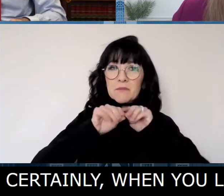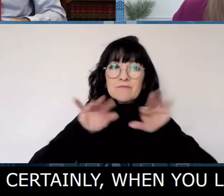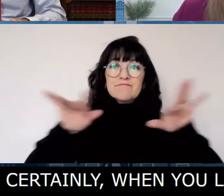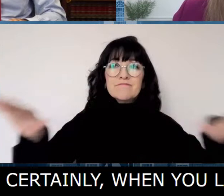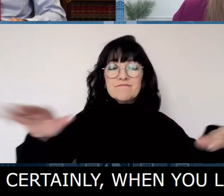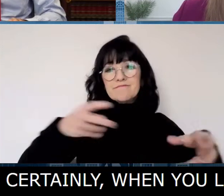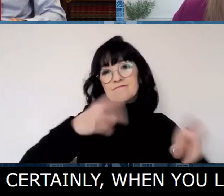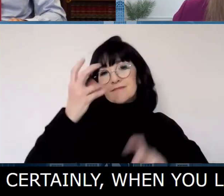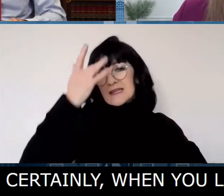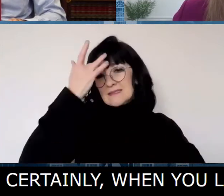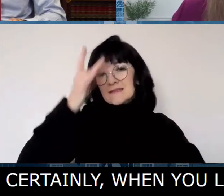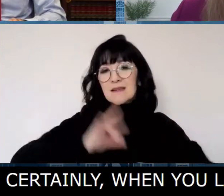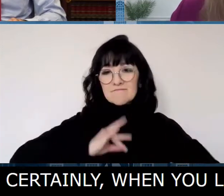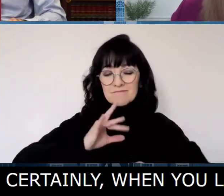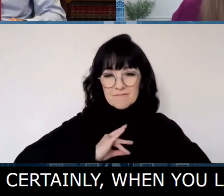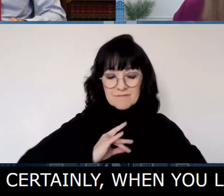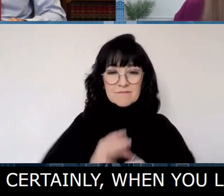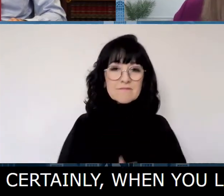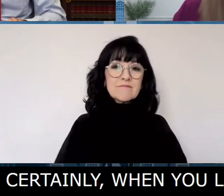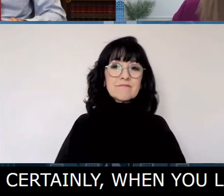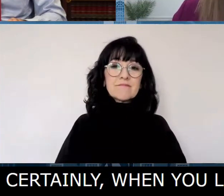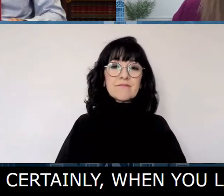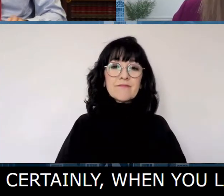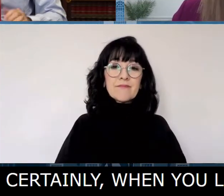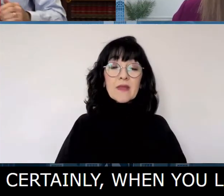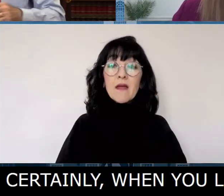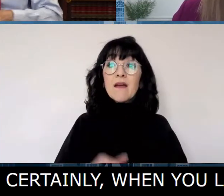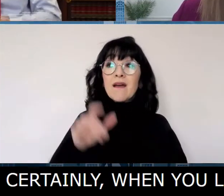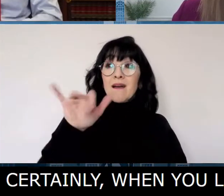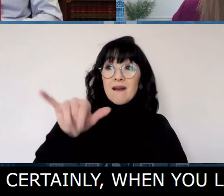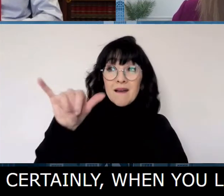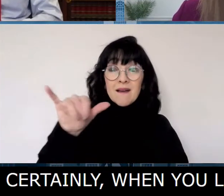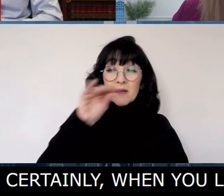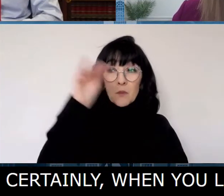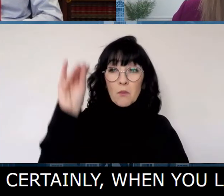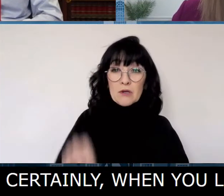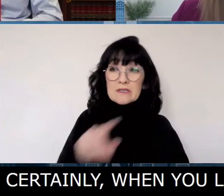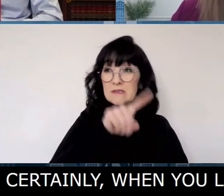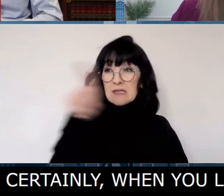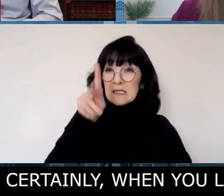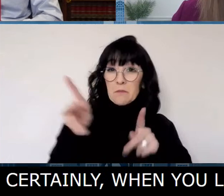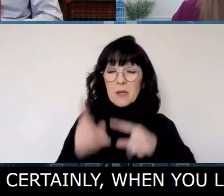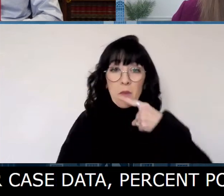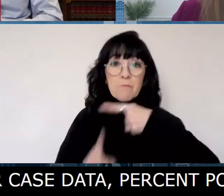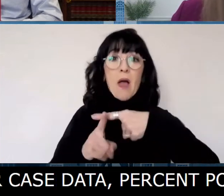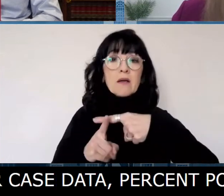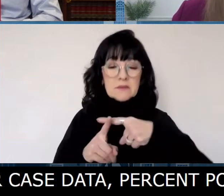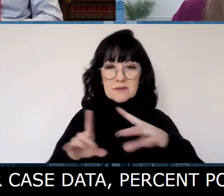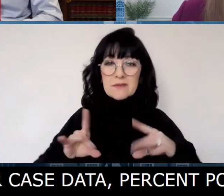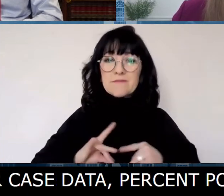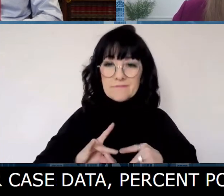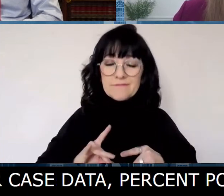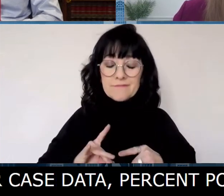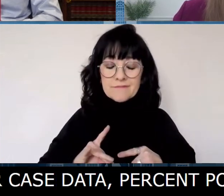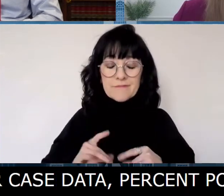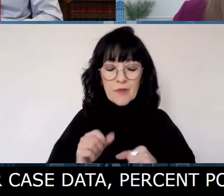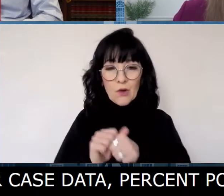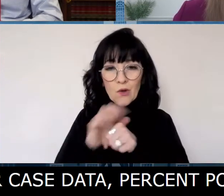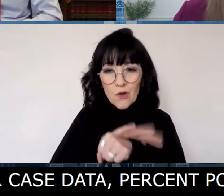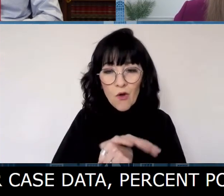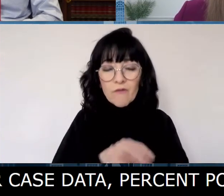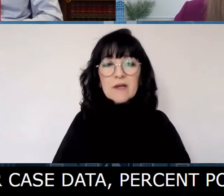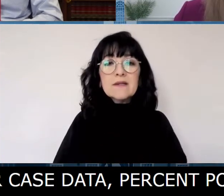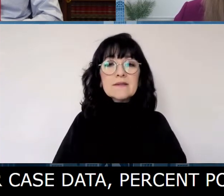our hospitalizations. And also on our website, we have something we